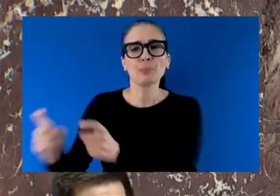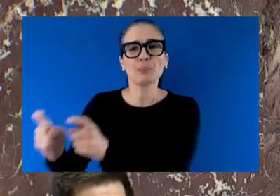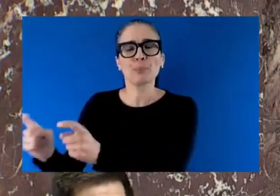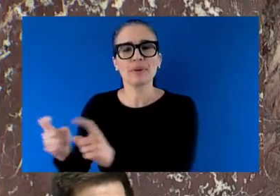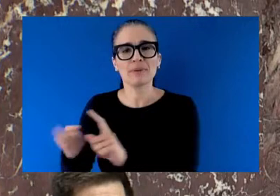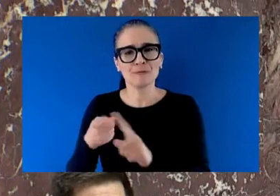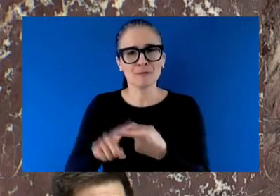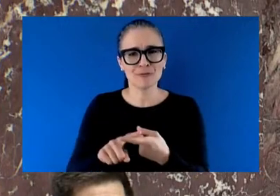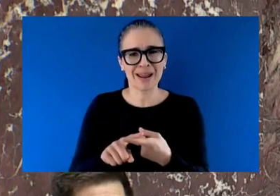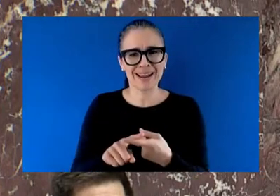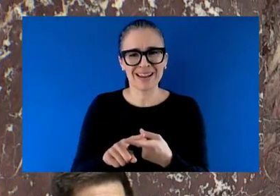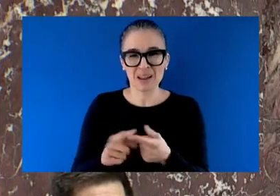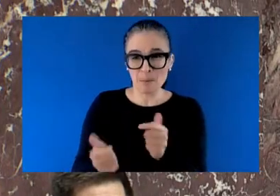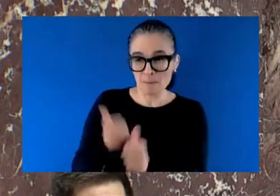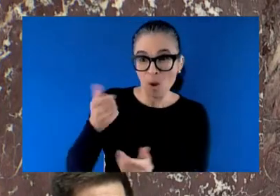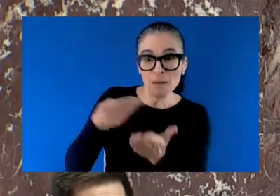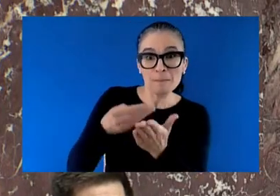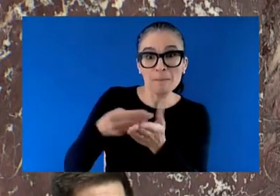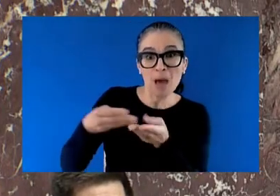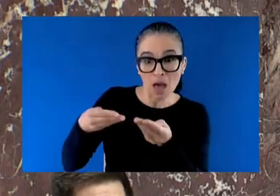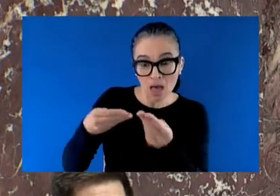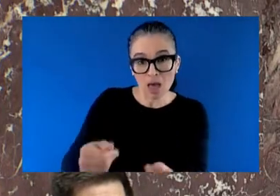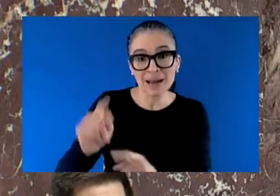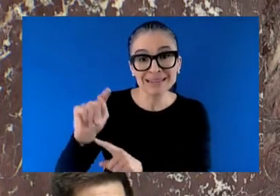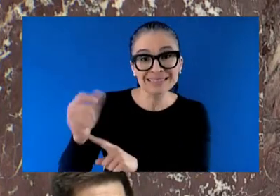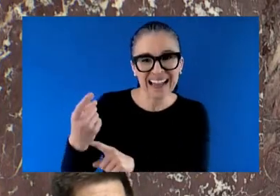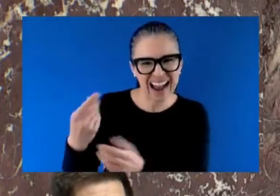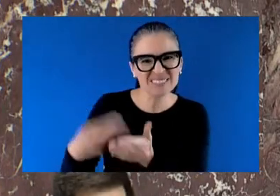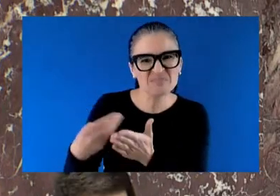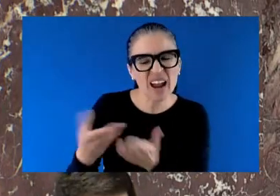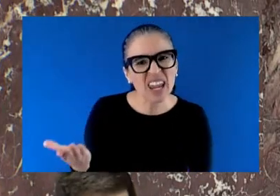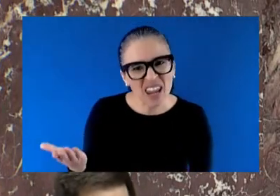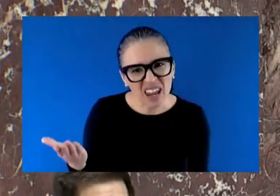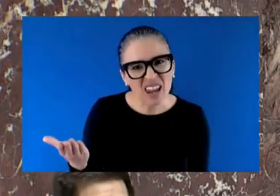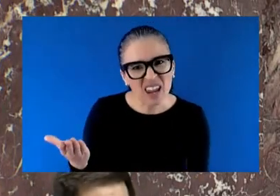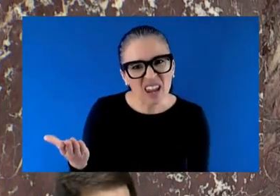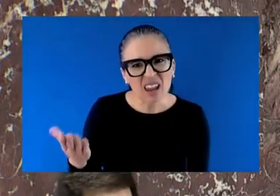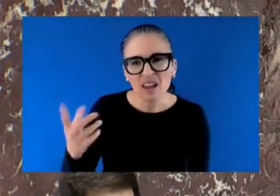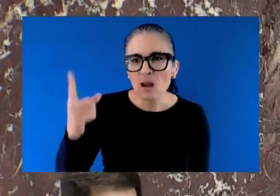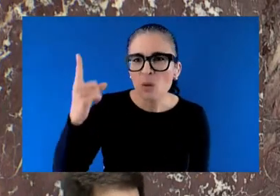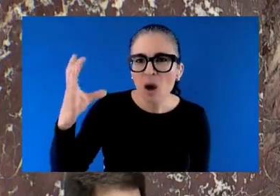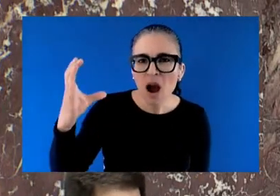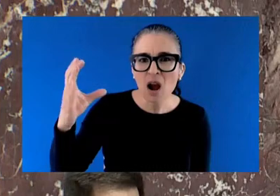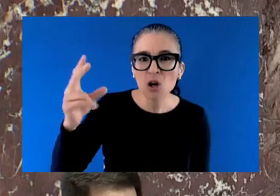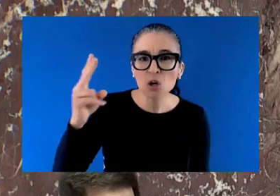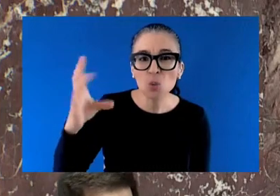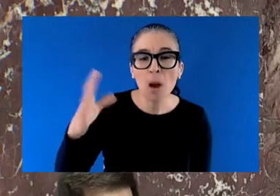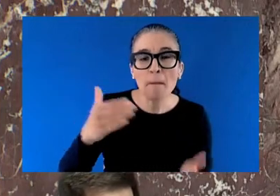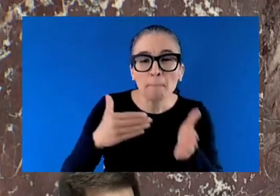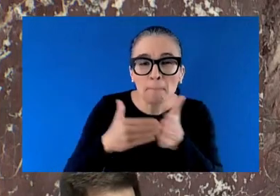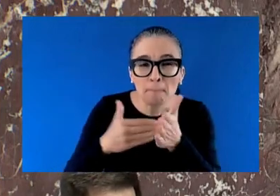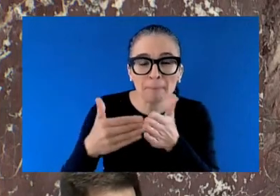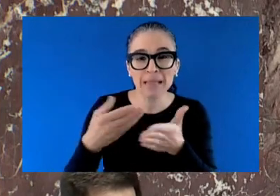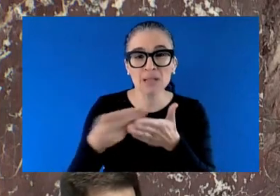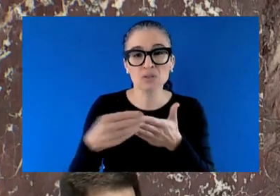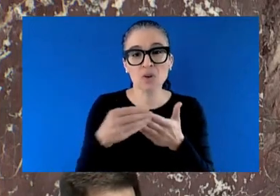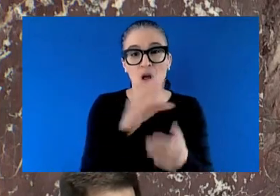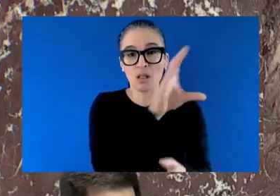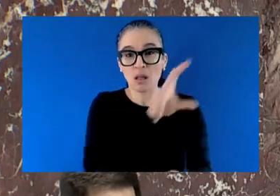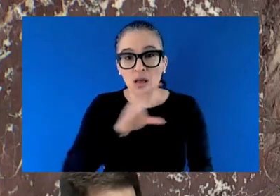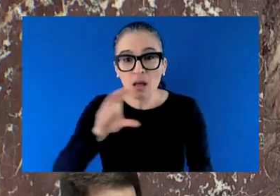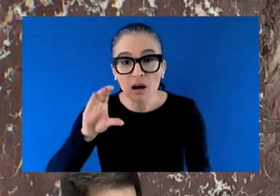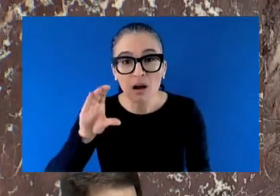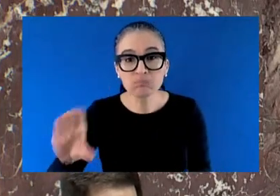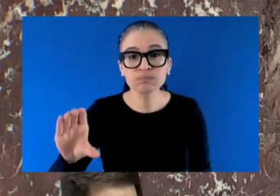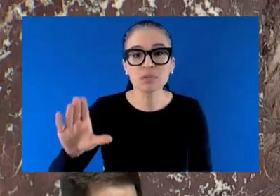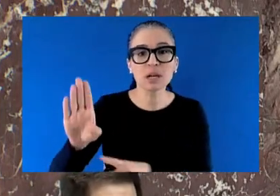through carbon tax is going to the Clean BC Go Electric program. A subset of that program, the ARC program, is now under